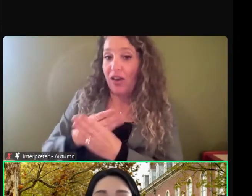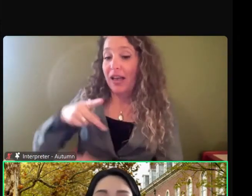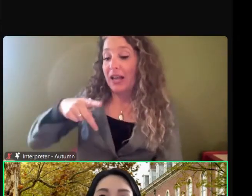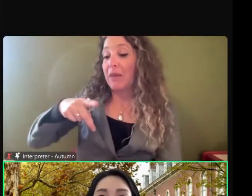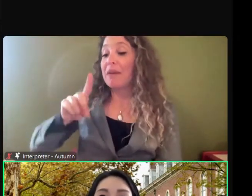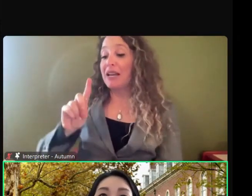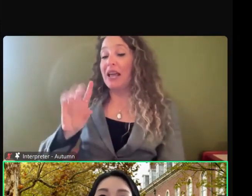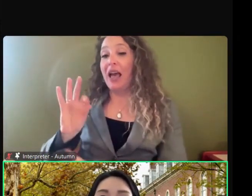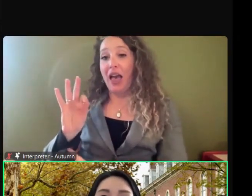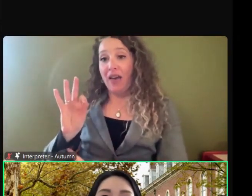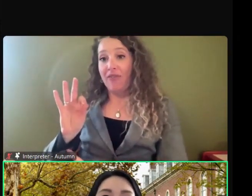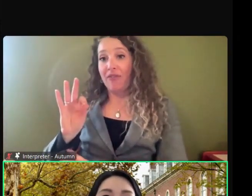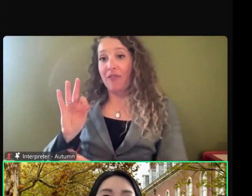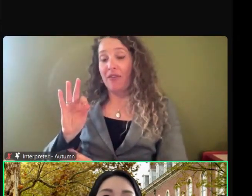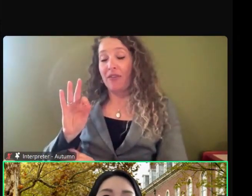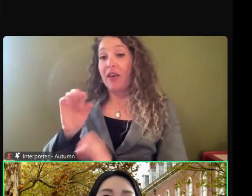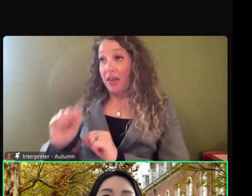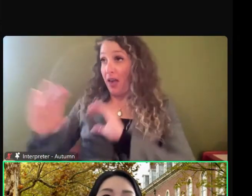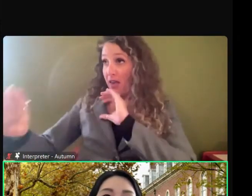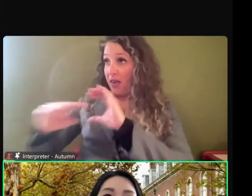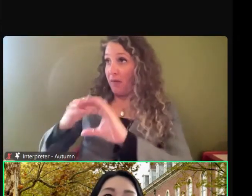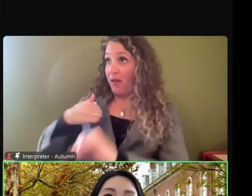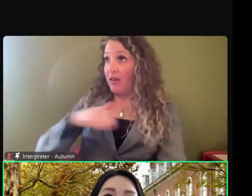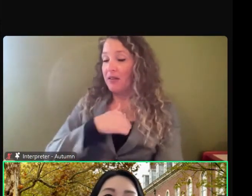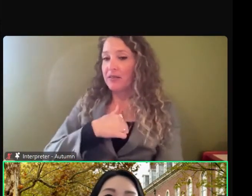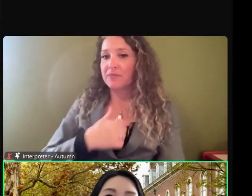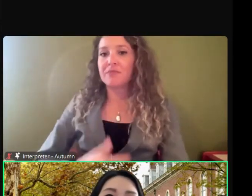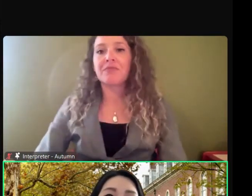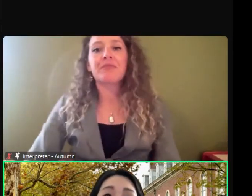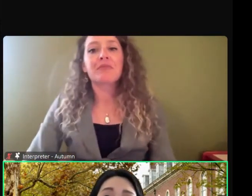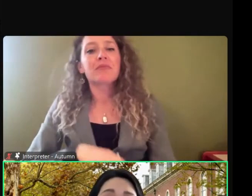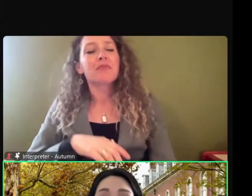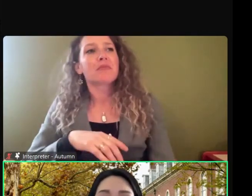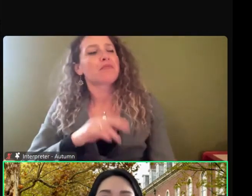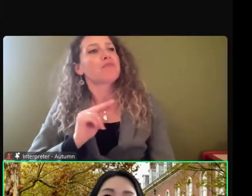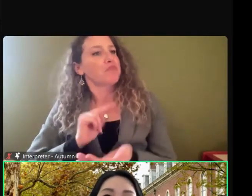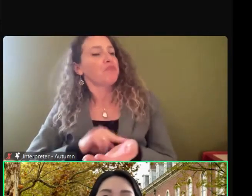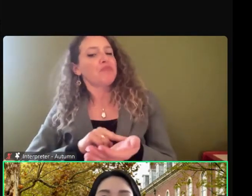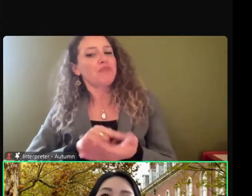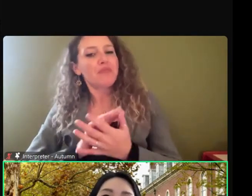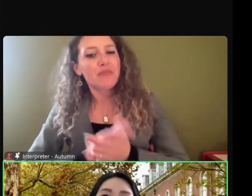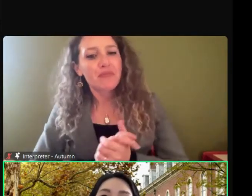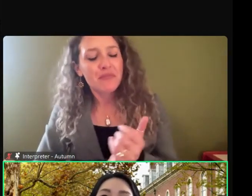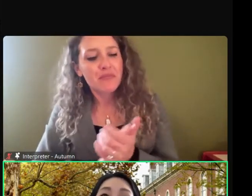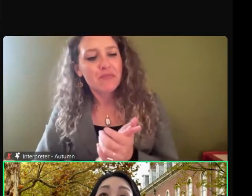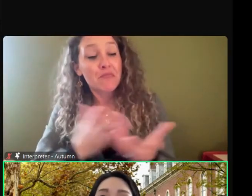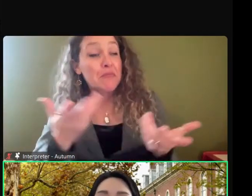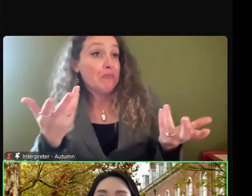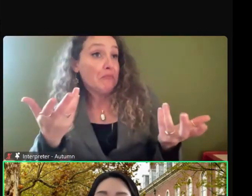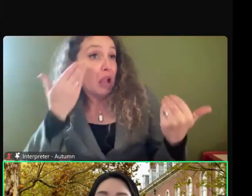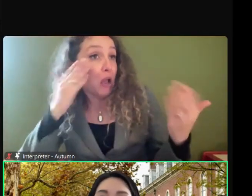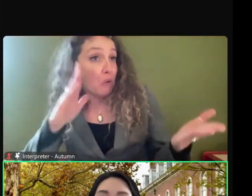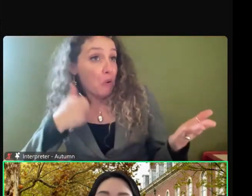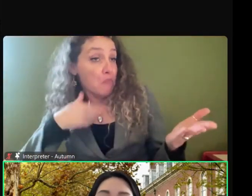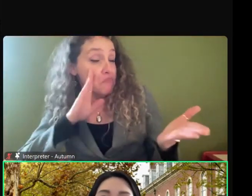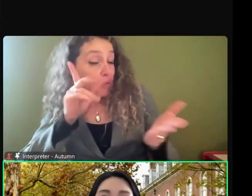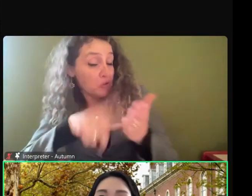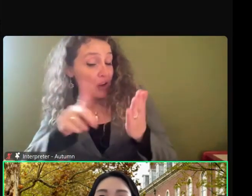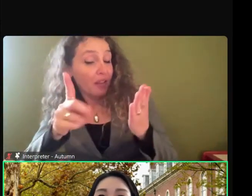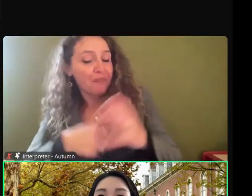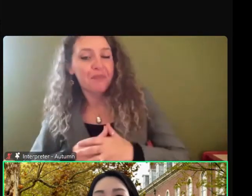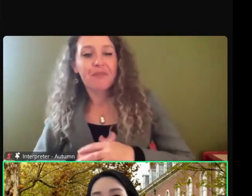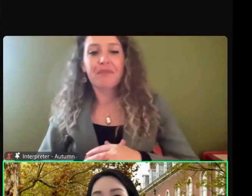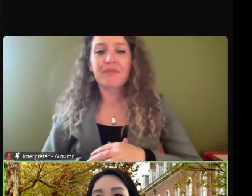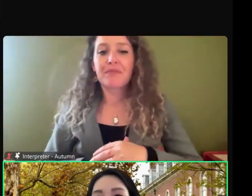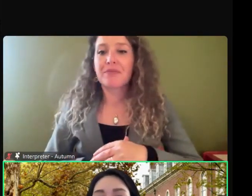PDF format by email. The nurse seemed unsure and told him she would check, but